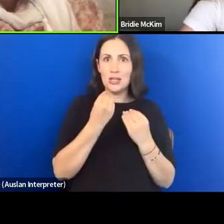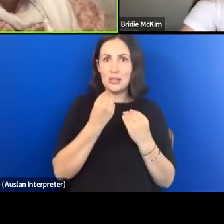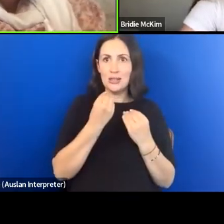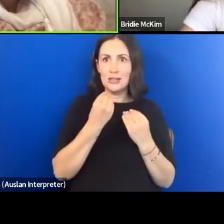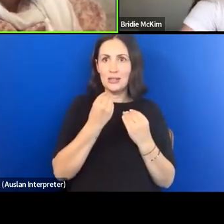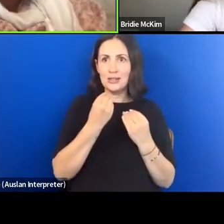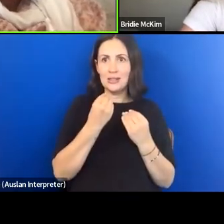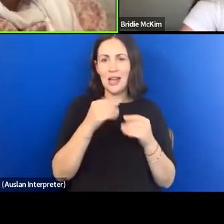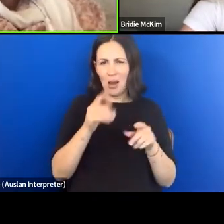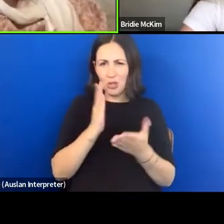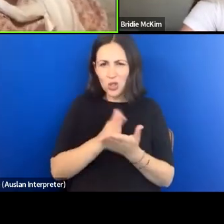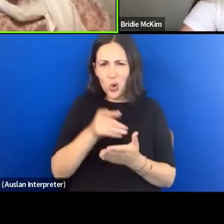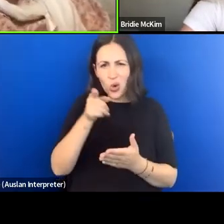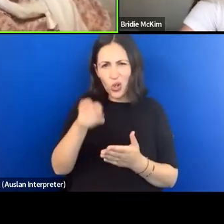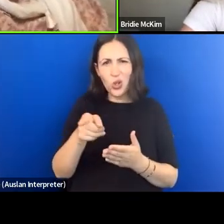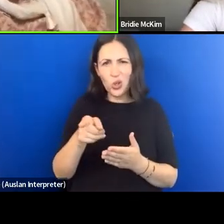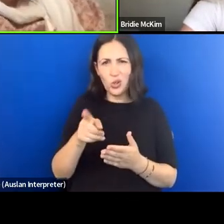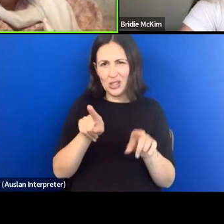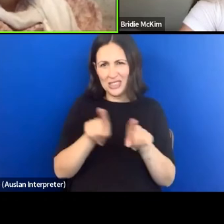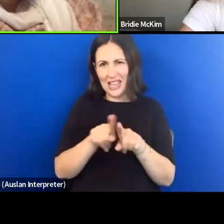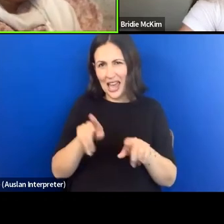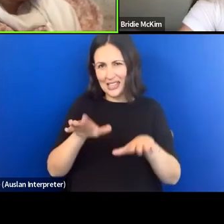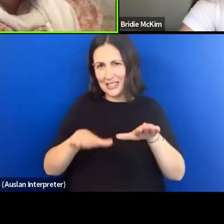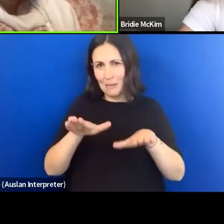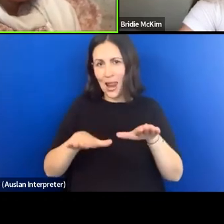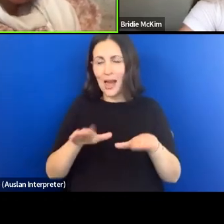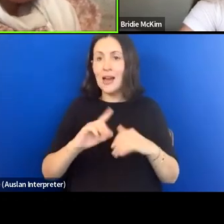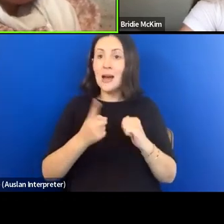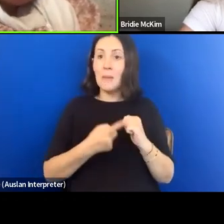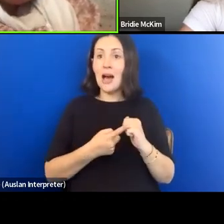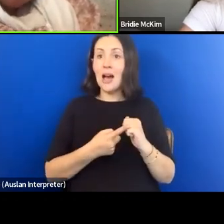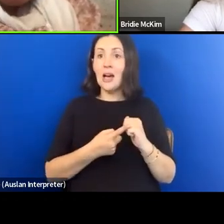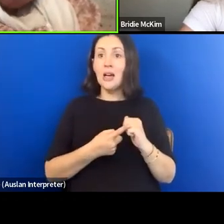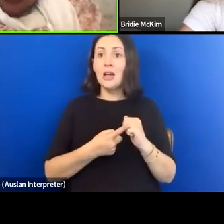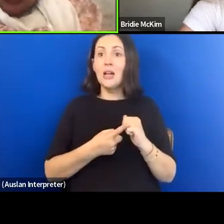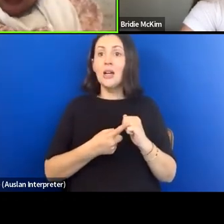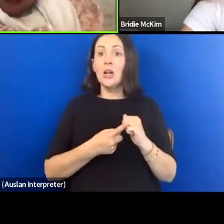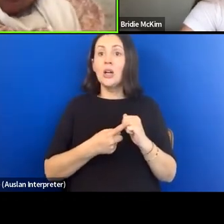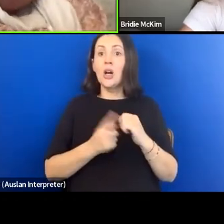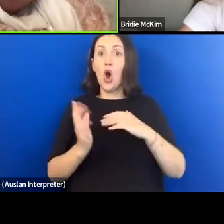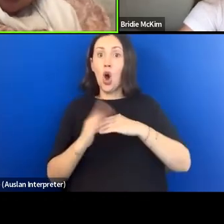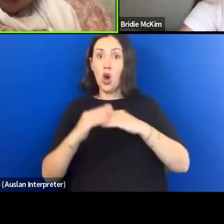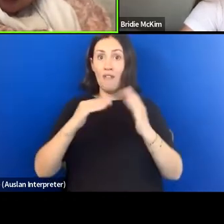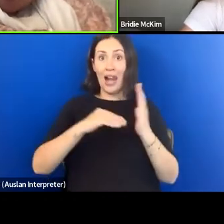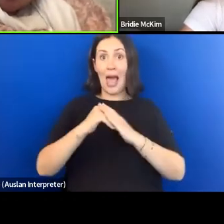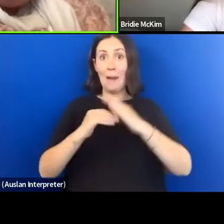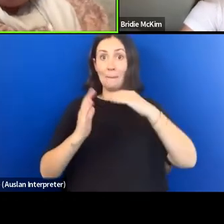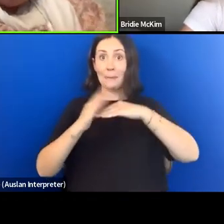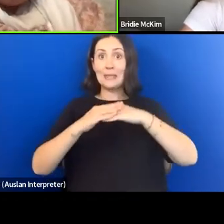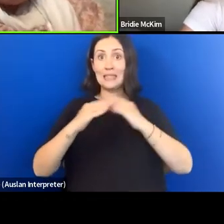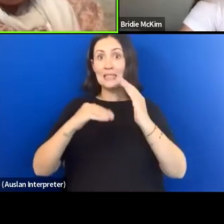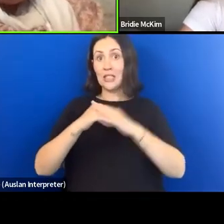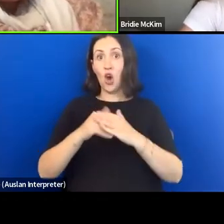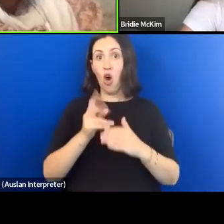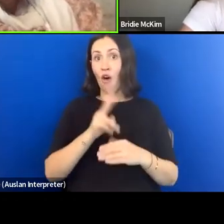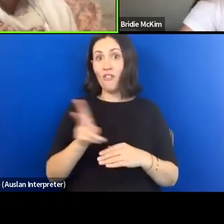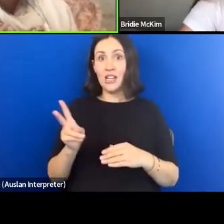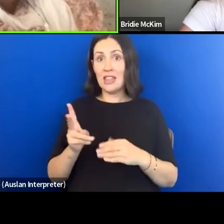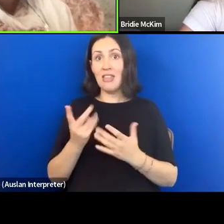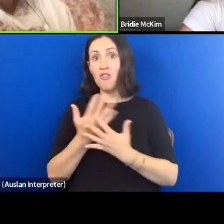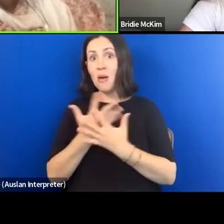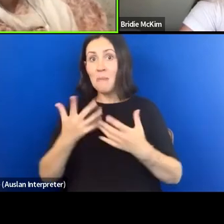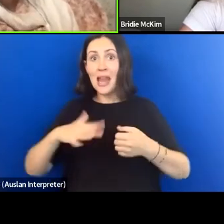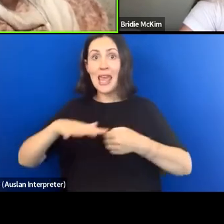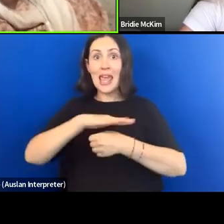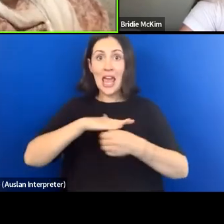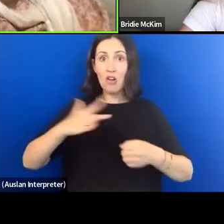up anyway, but I think that intersectionality is really important. Mm-hmm. So